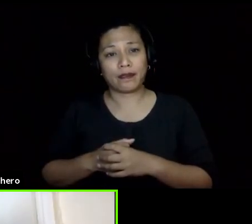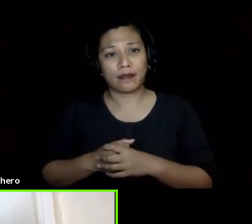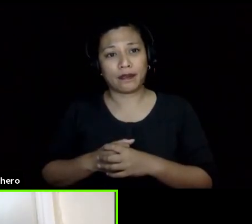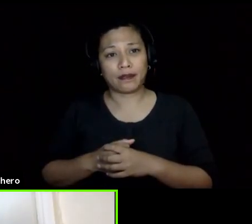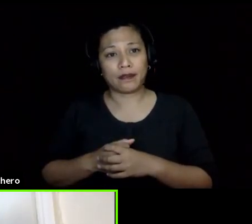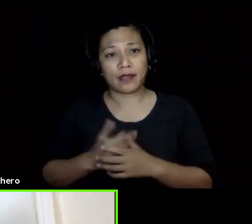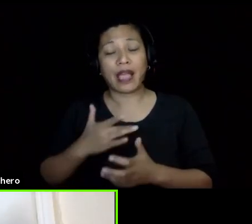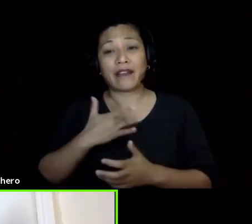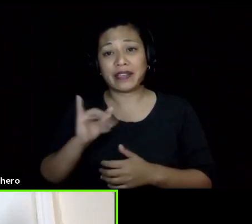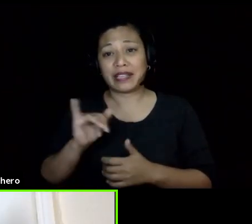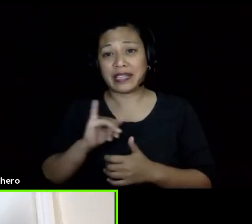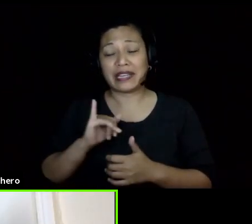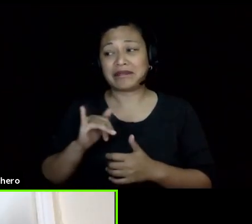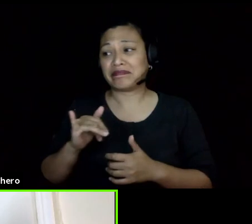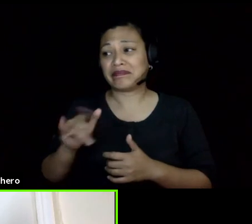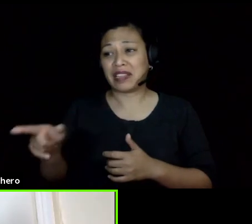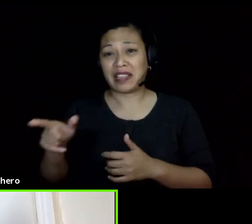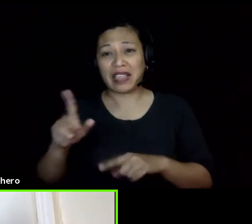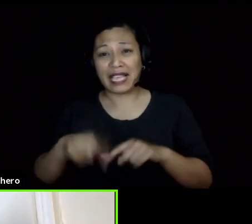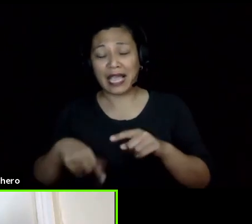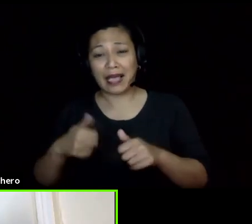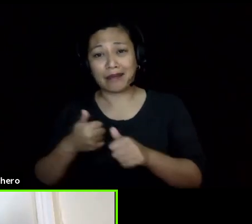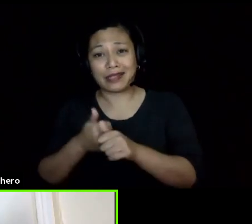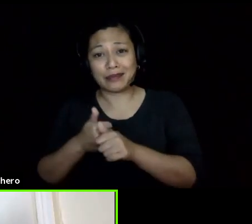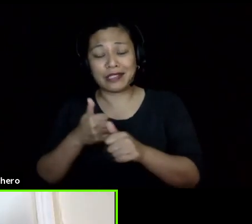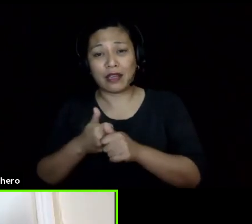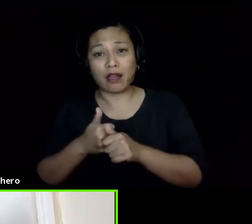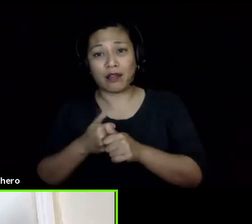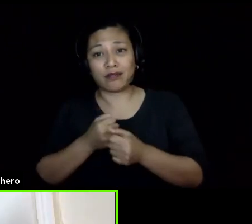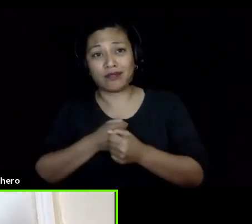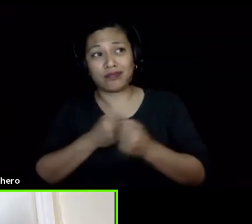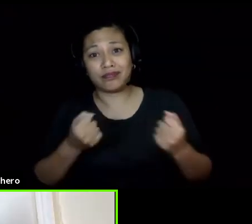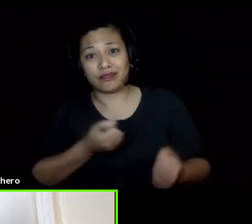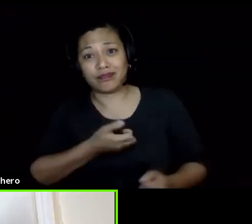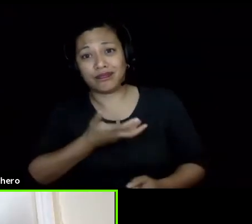space for them to be themselves and to be successful